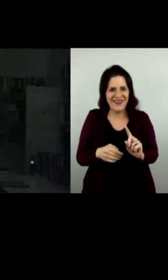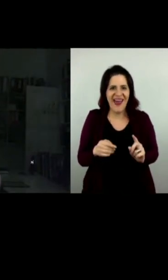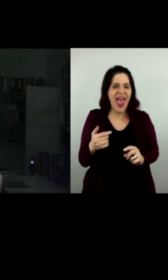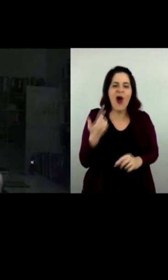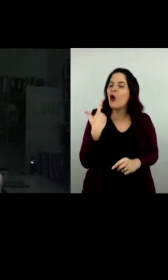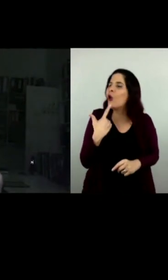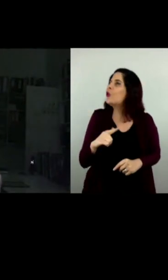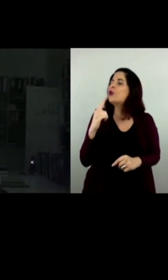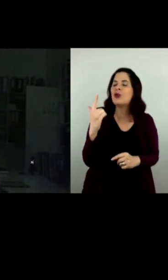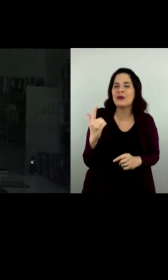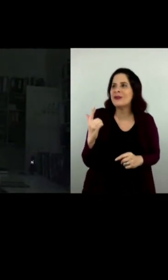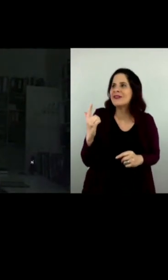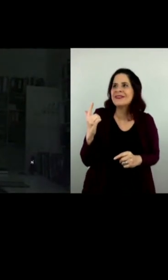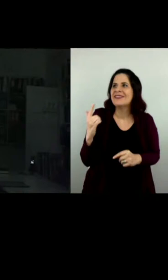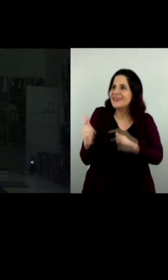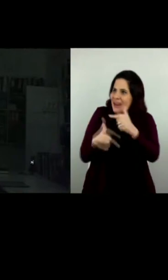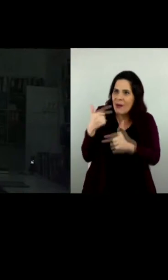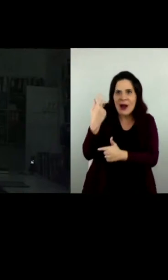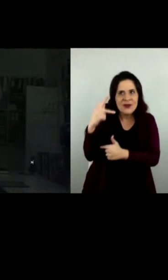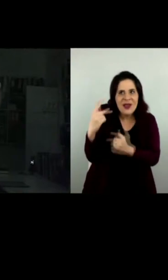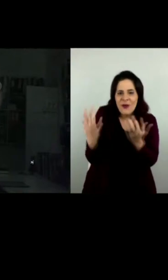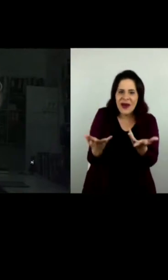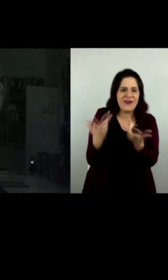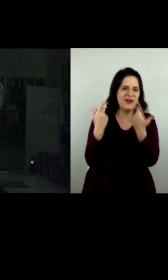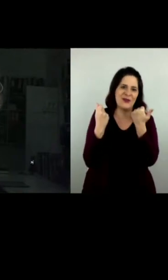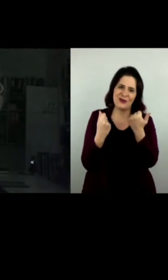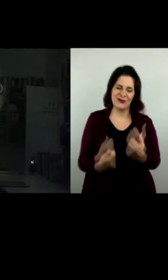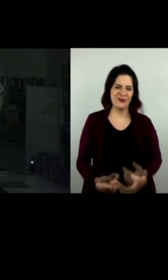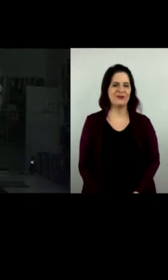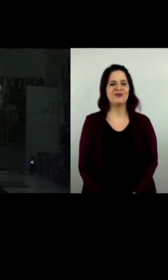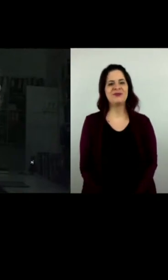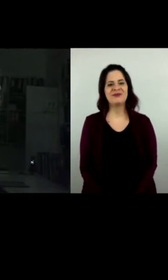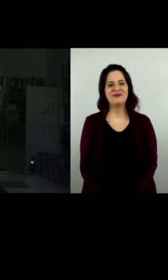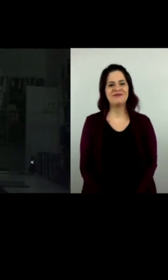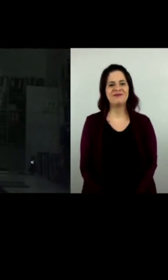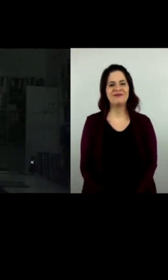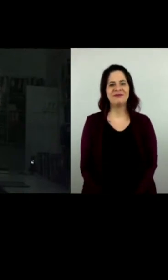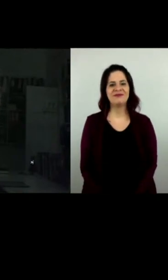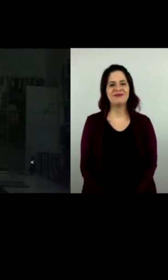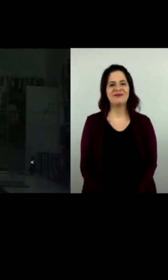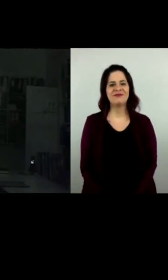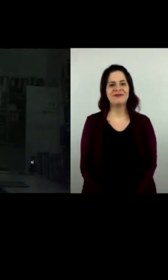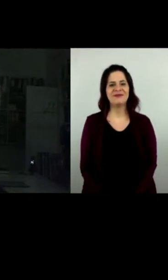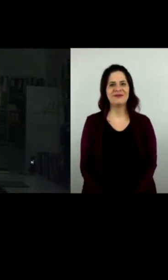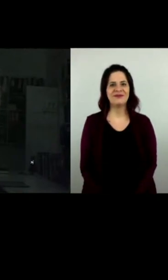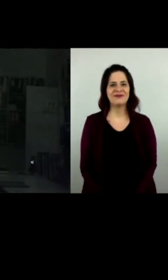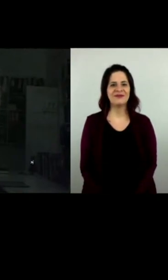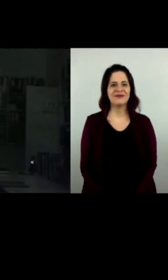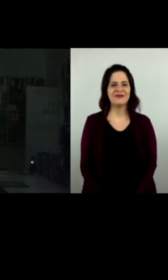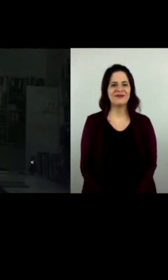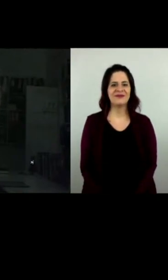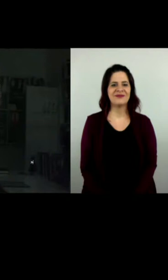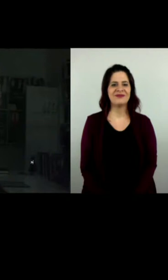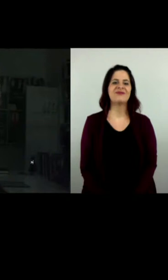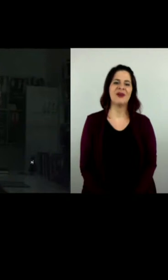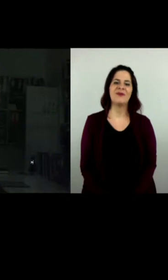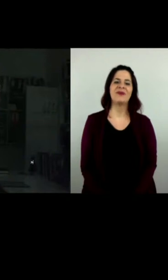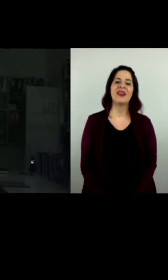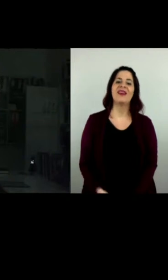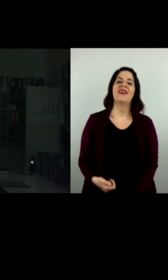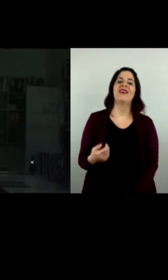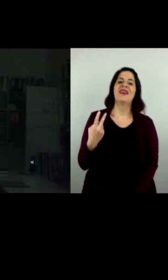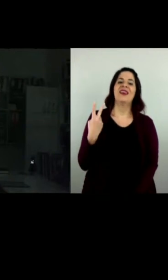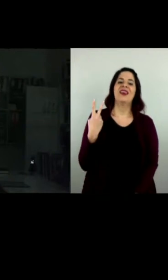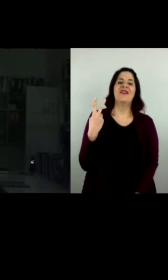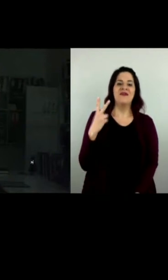filmmaking, and on looking. 25, we did it. 25